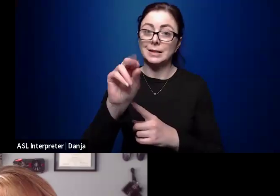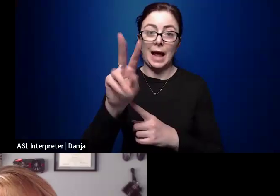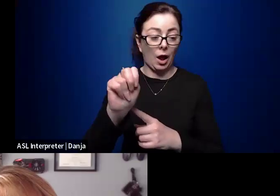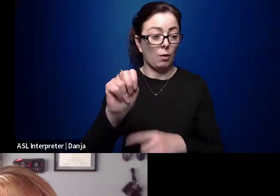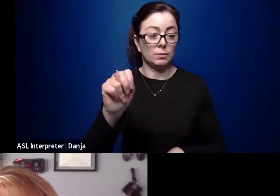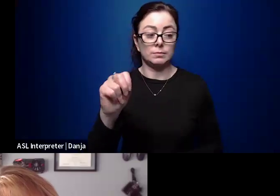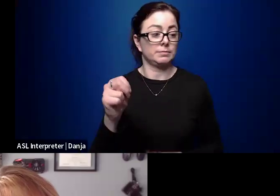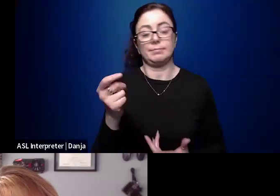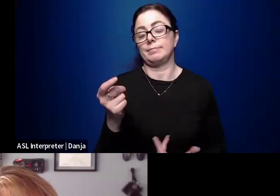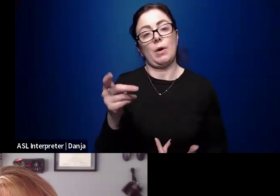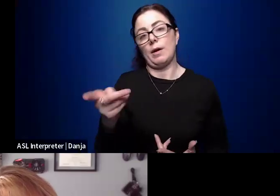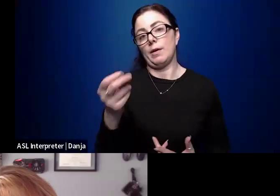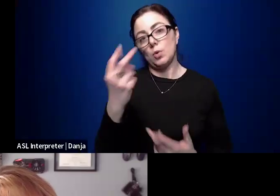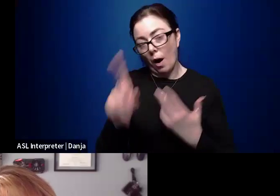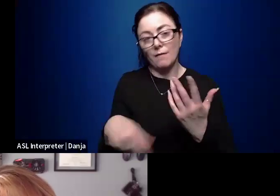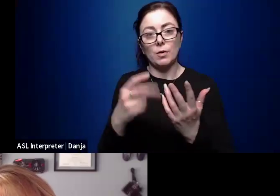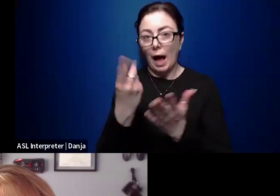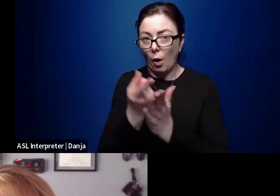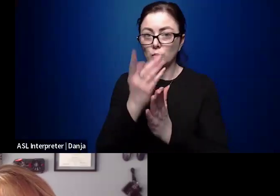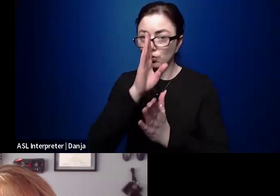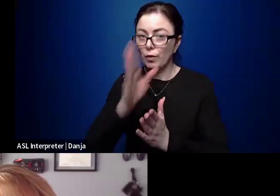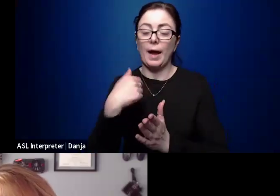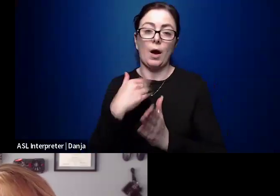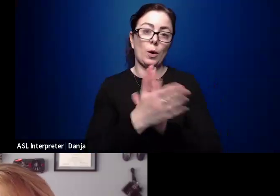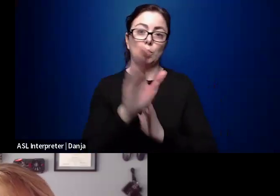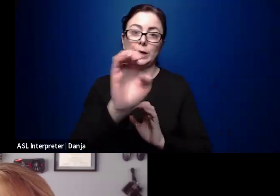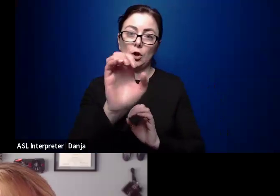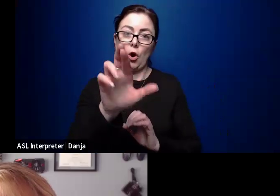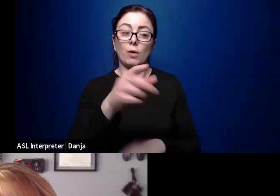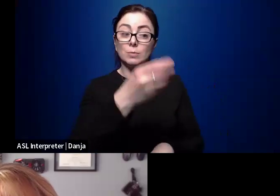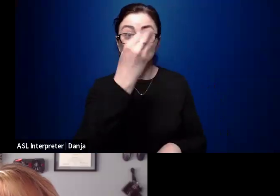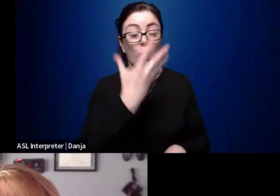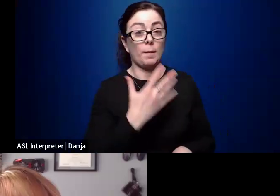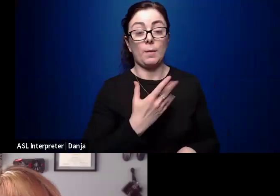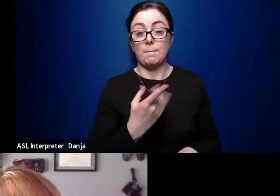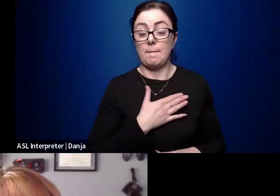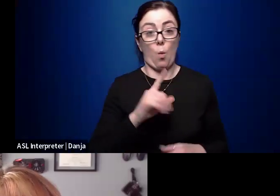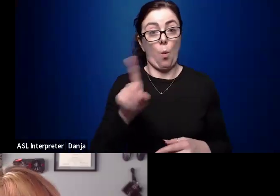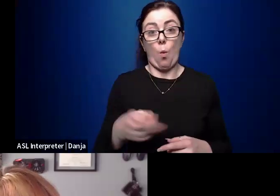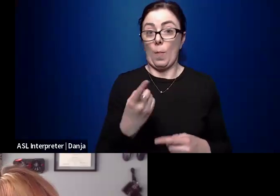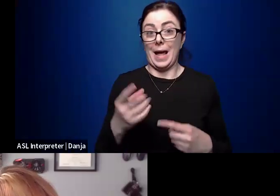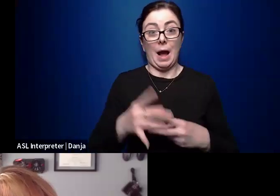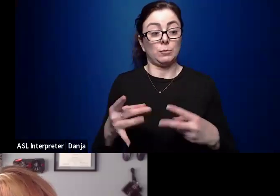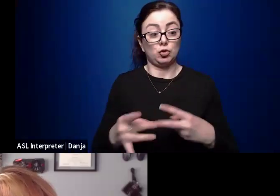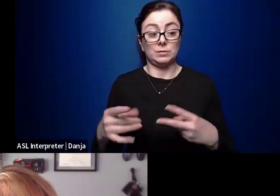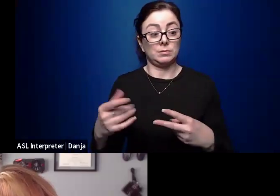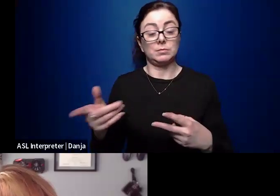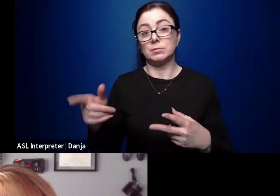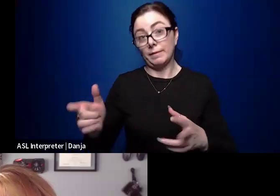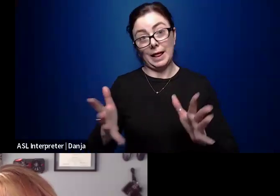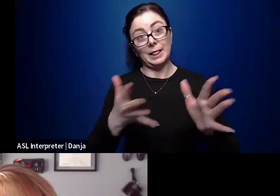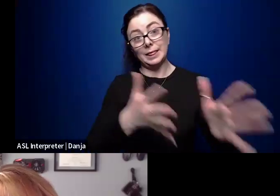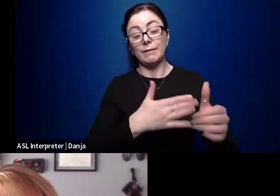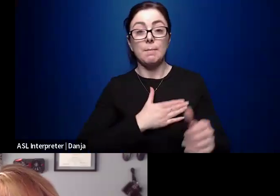even a moment. And they told me my only option was to leave my child there, give